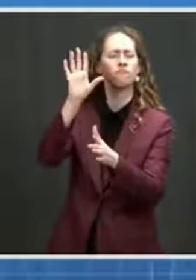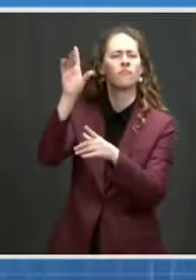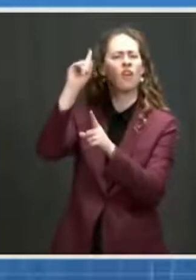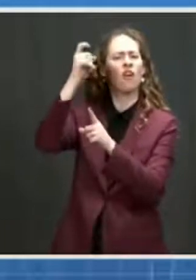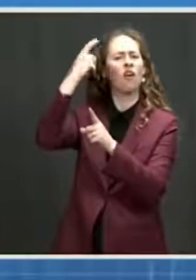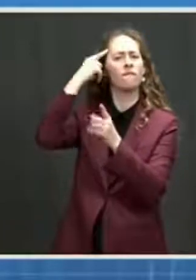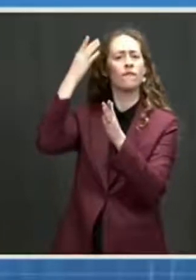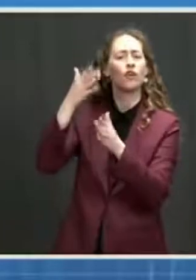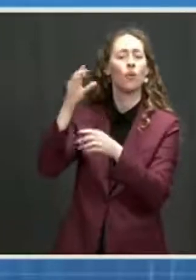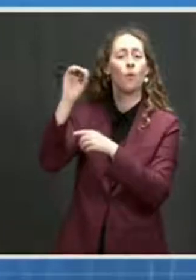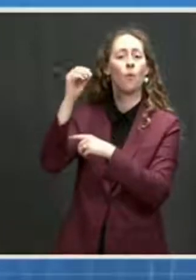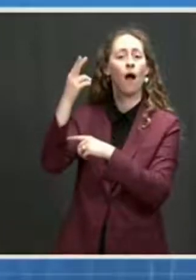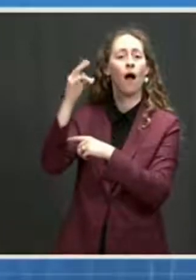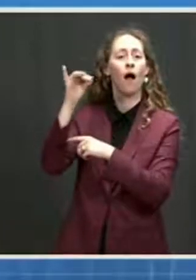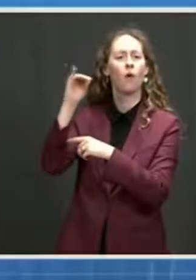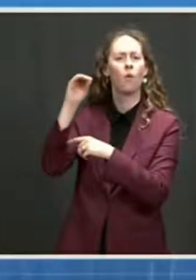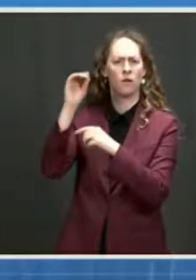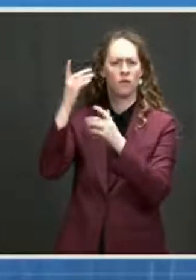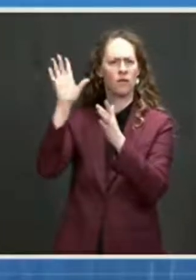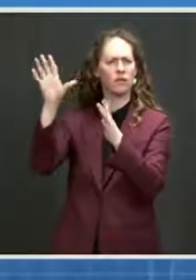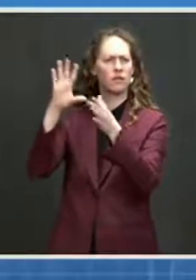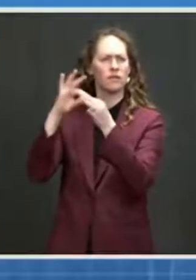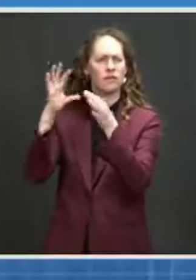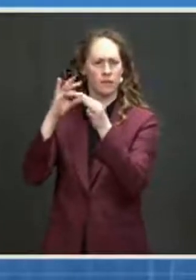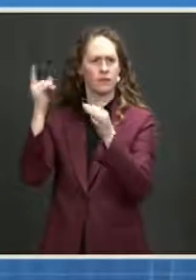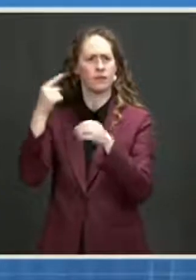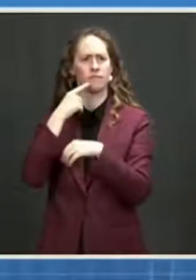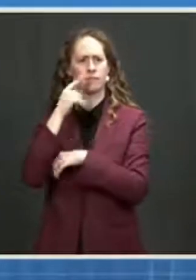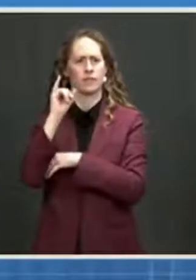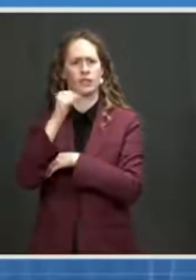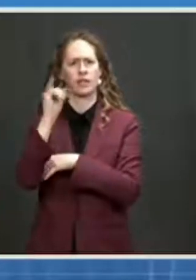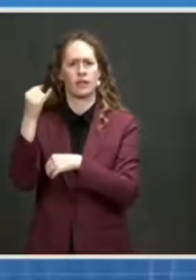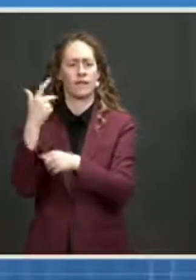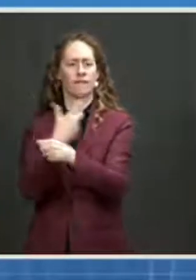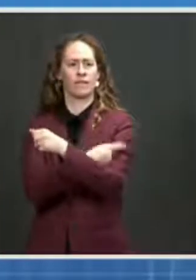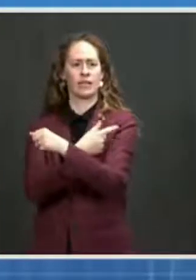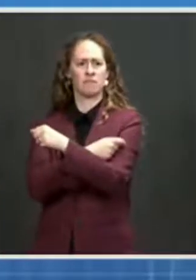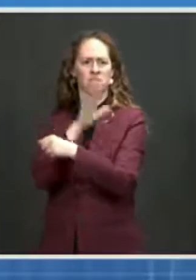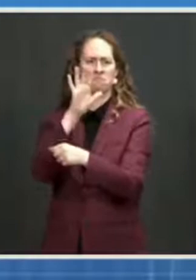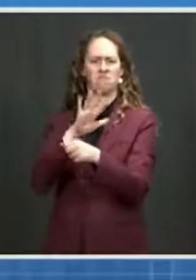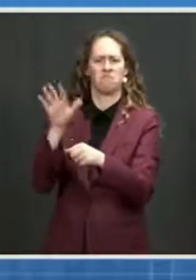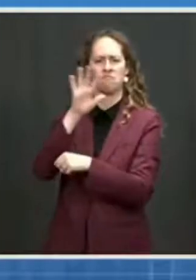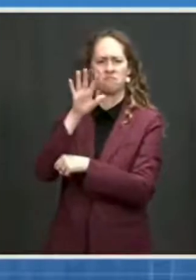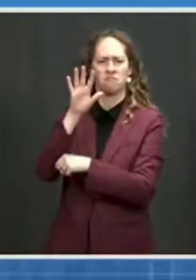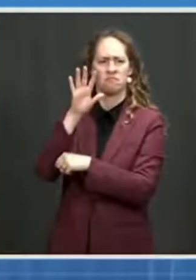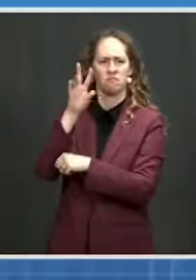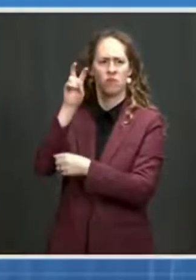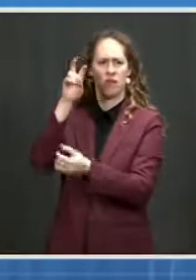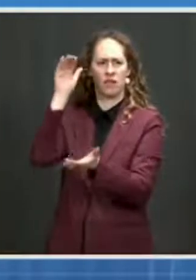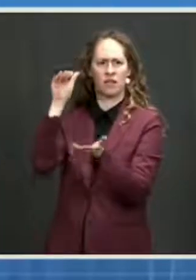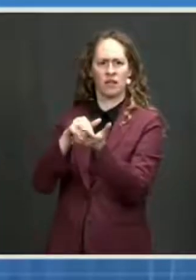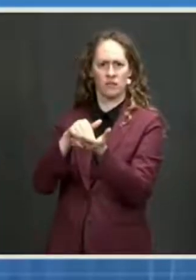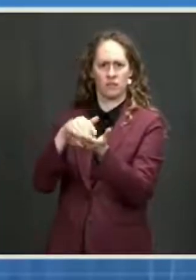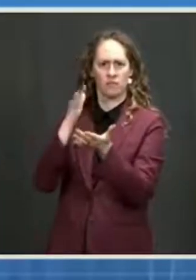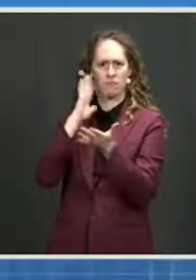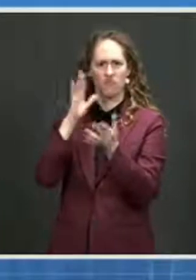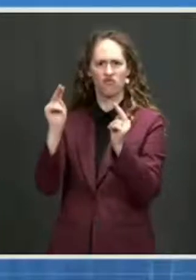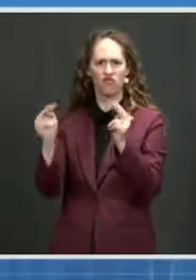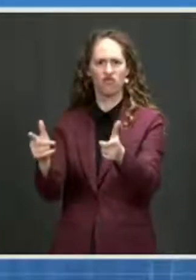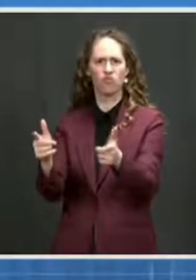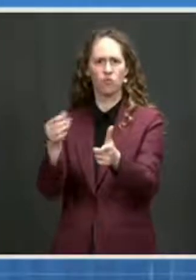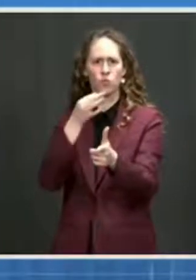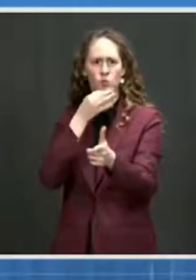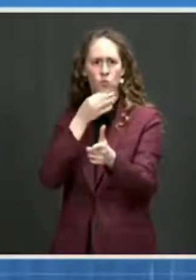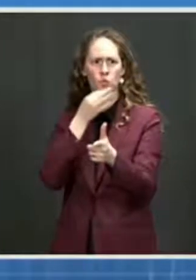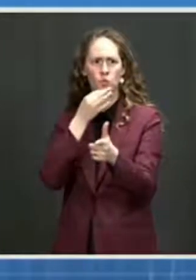200,000 doses of the J&J vaccine in the state, which will expire on June 23rd if they're not used. And he pointed out there's no legal way for